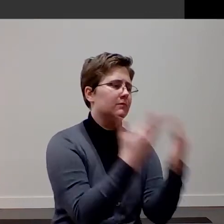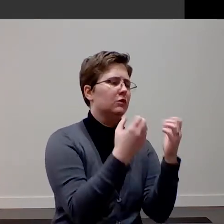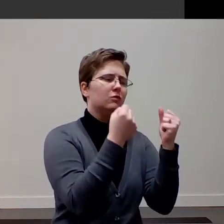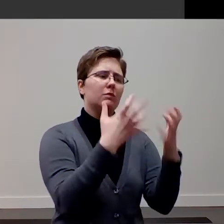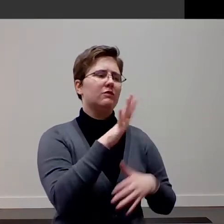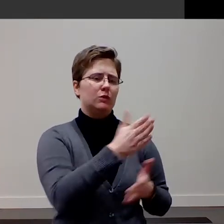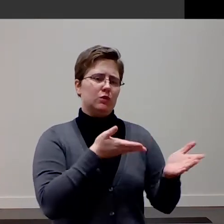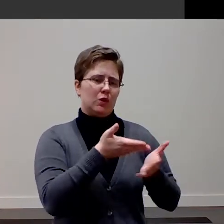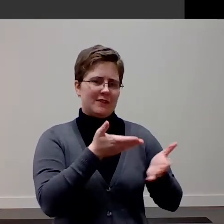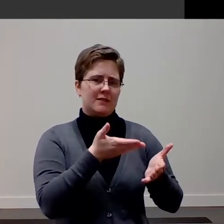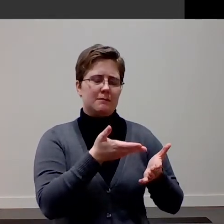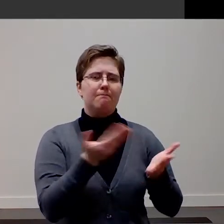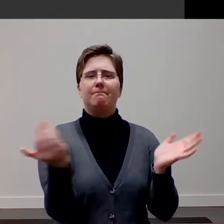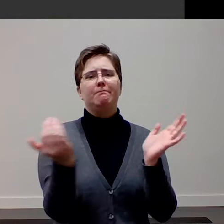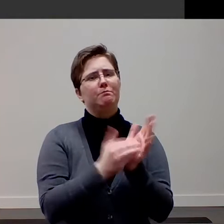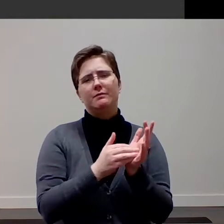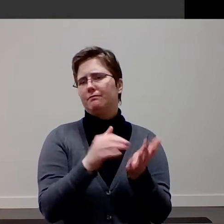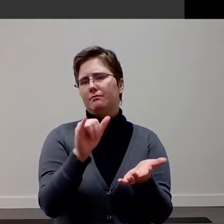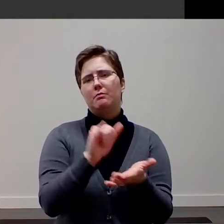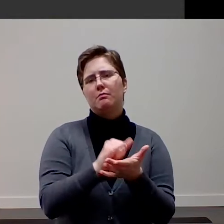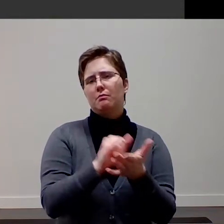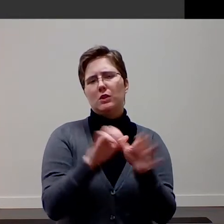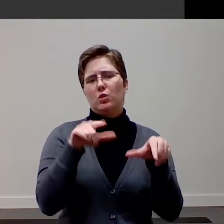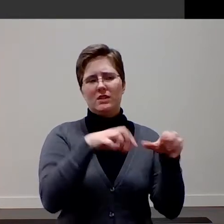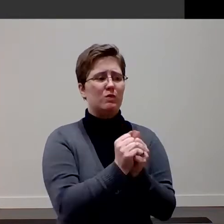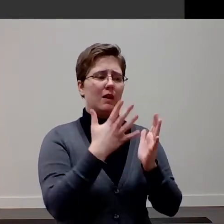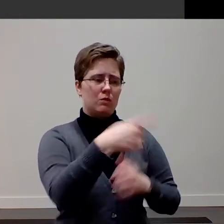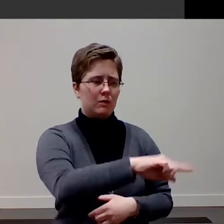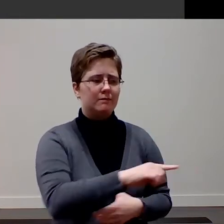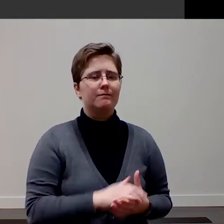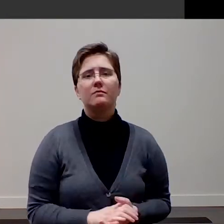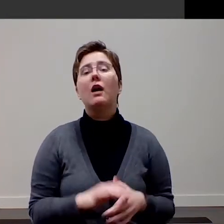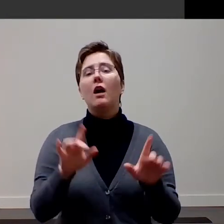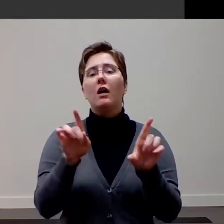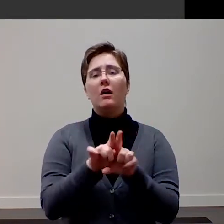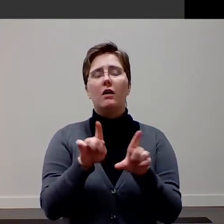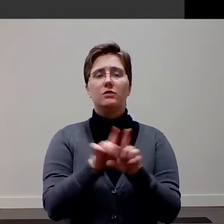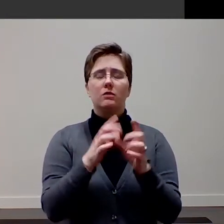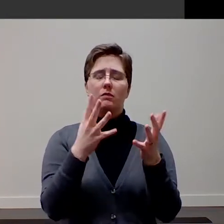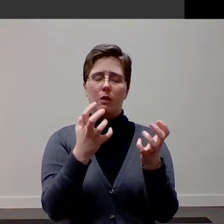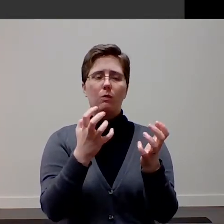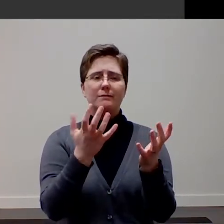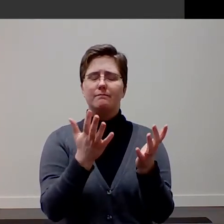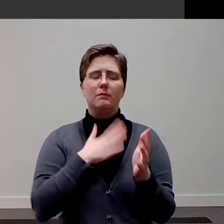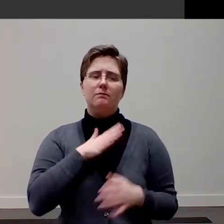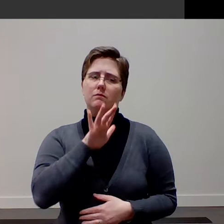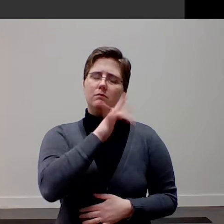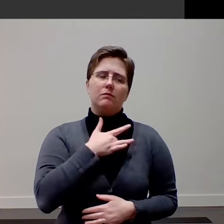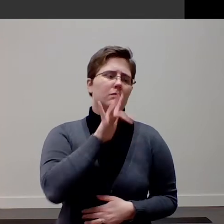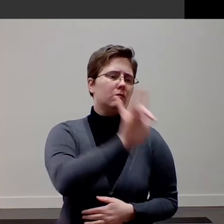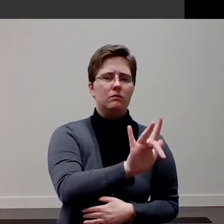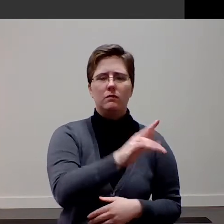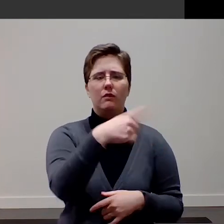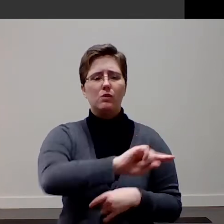their service. Again, we could not do this without you. I would also like to send my sympathies out to the